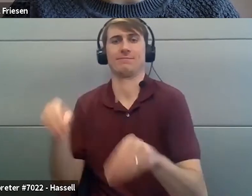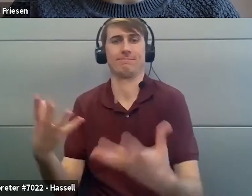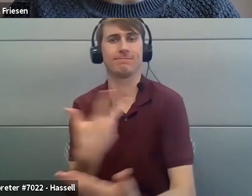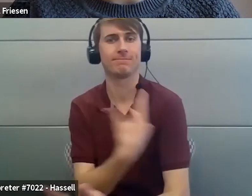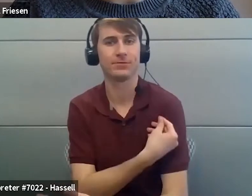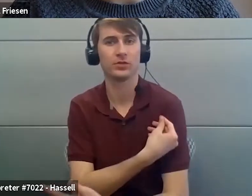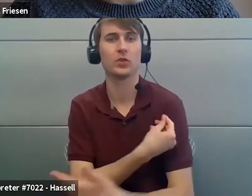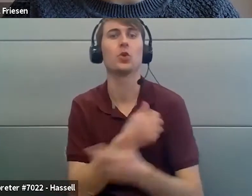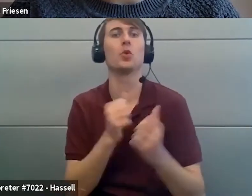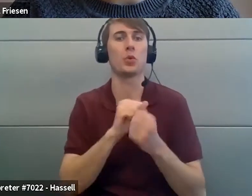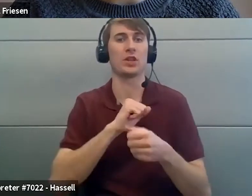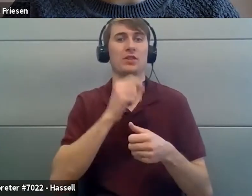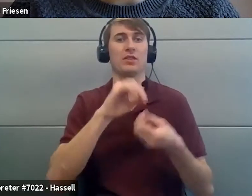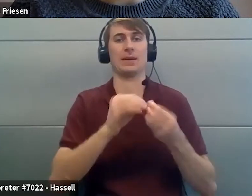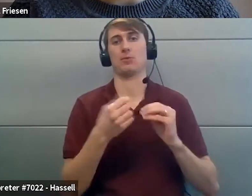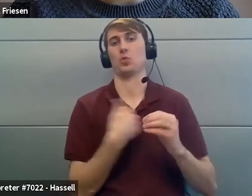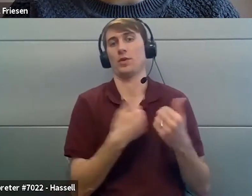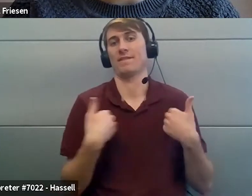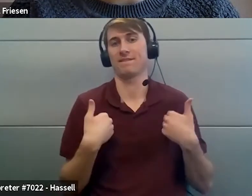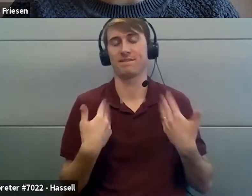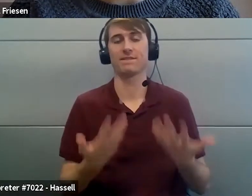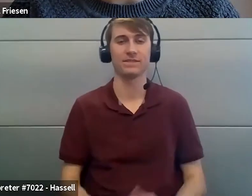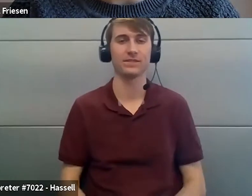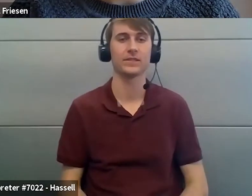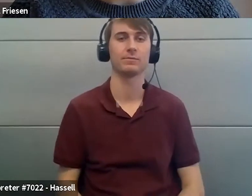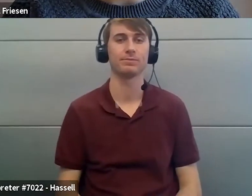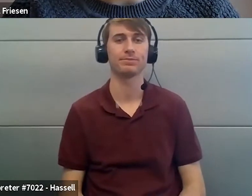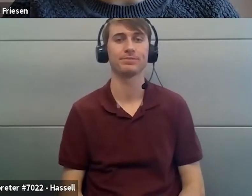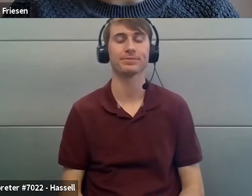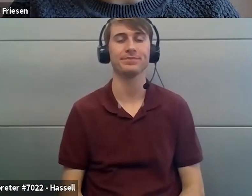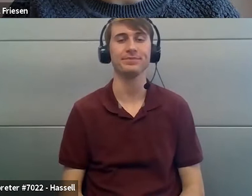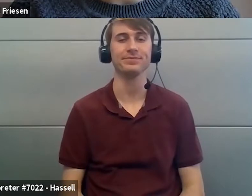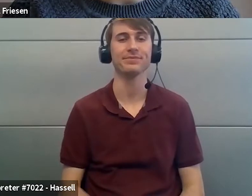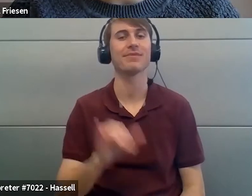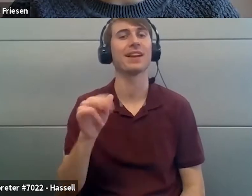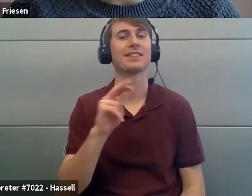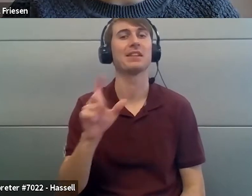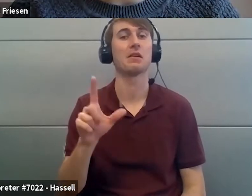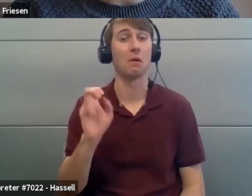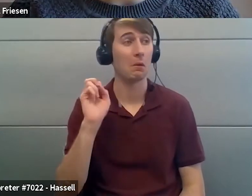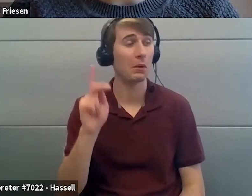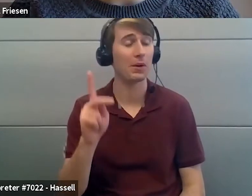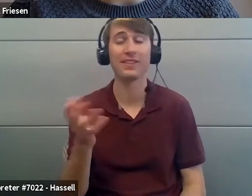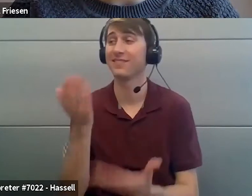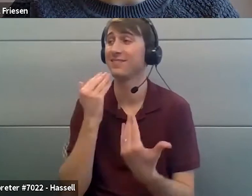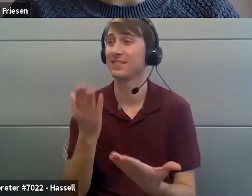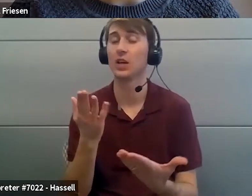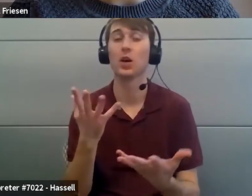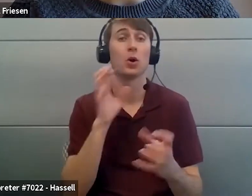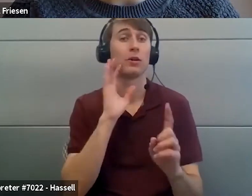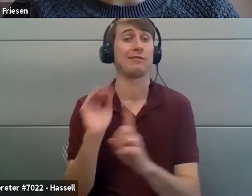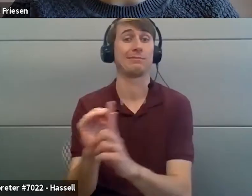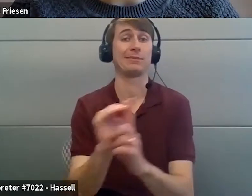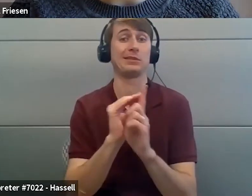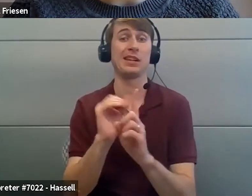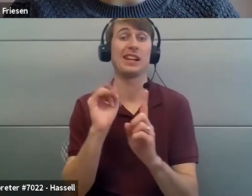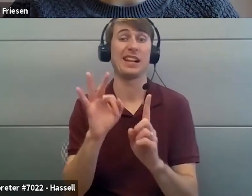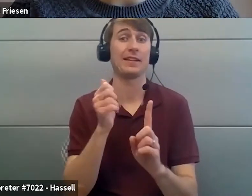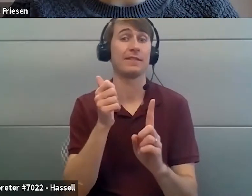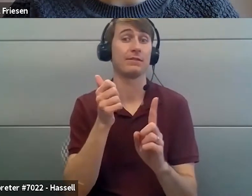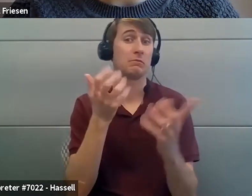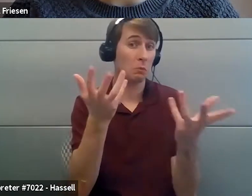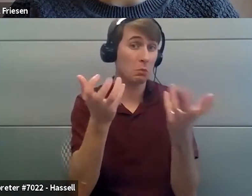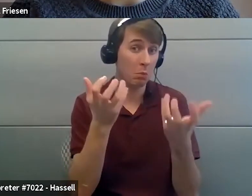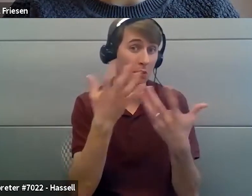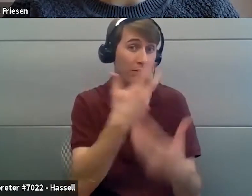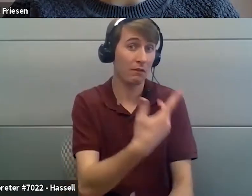All right. Well, I want to remind people that if they're interested in getting the vaccine, especially if they're in that 85 plus